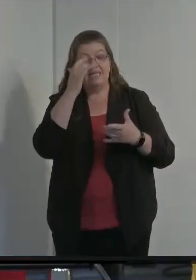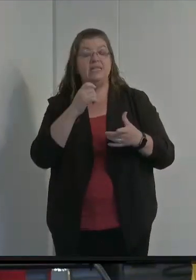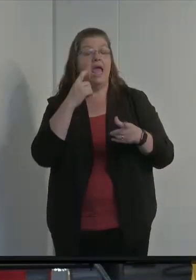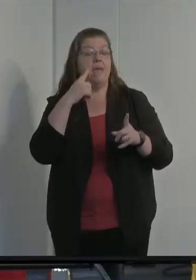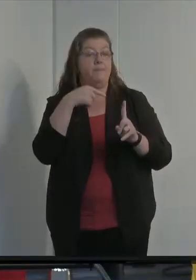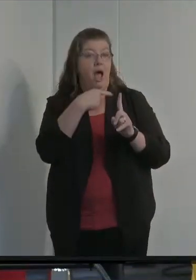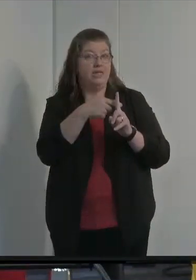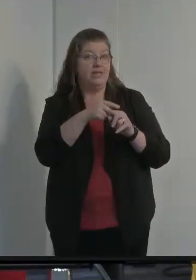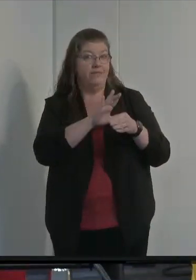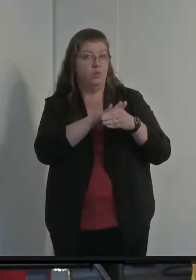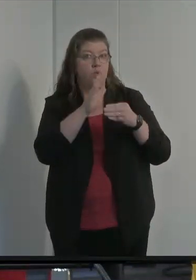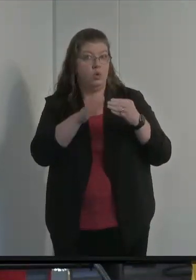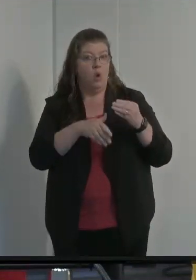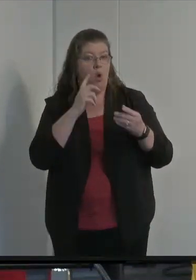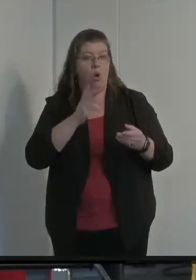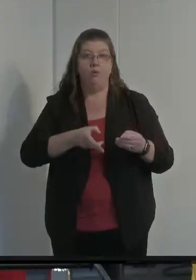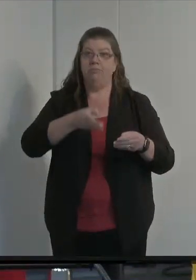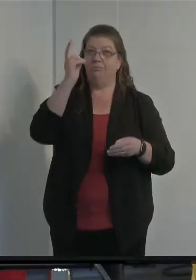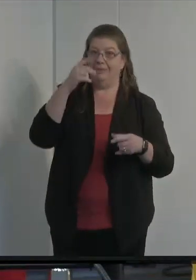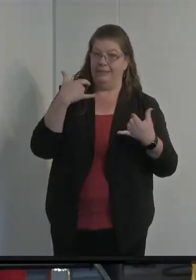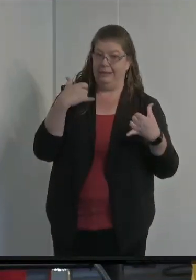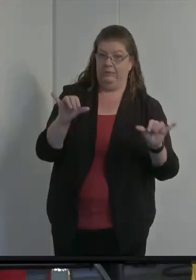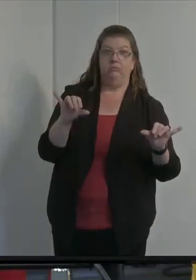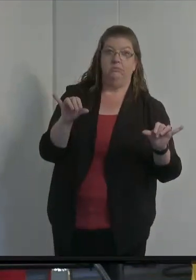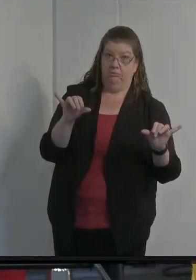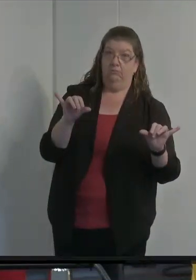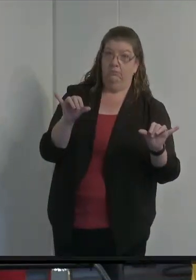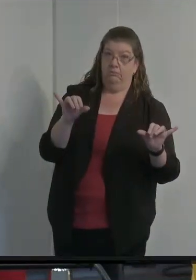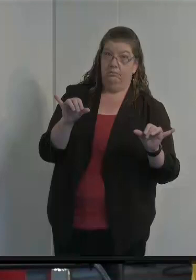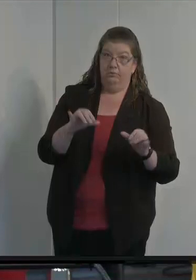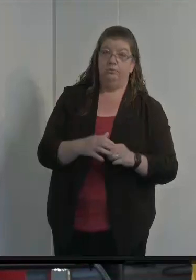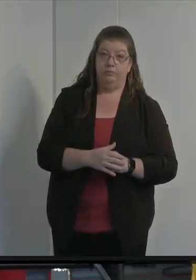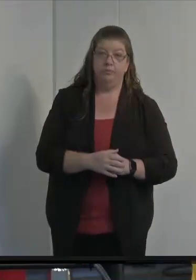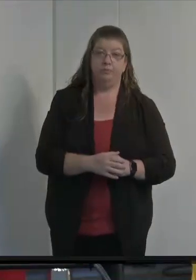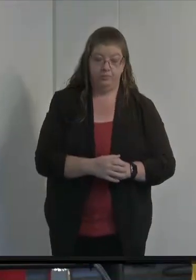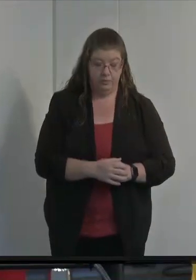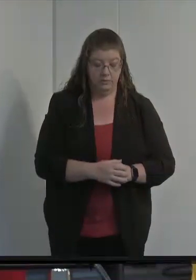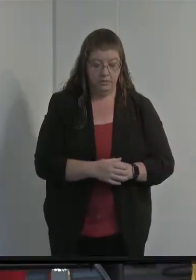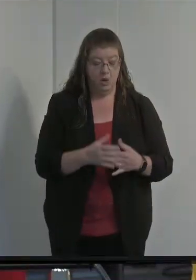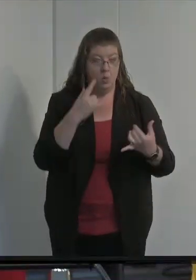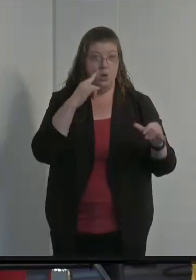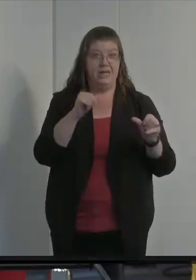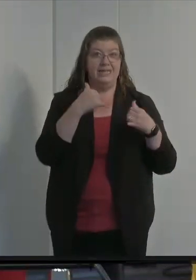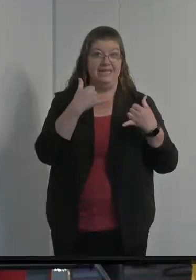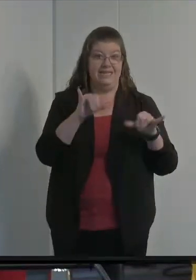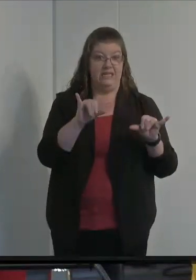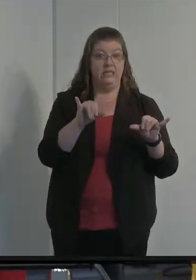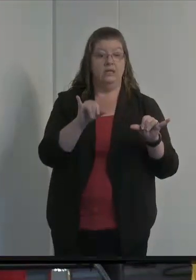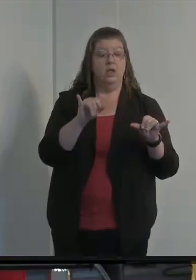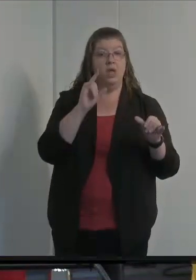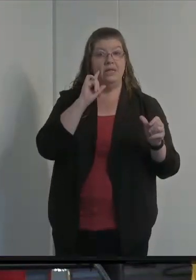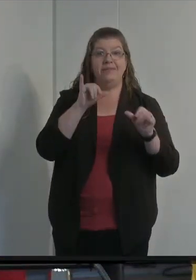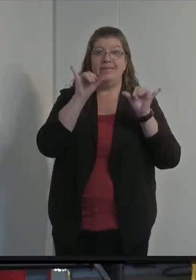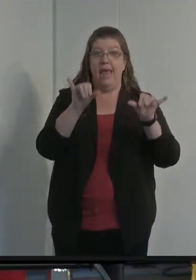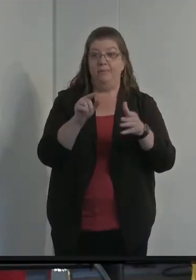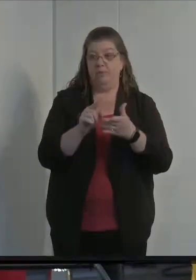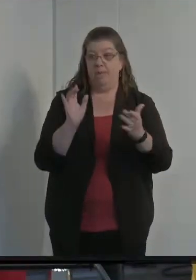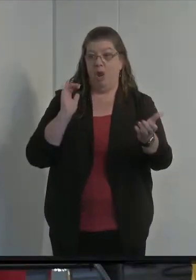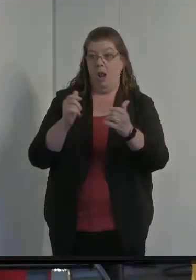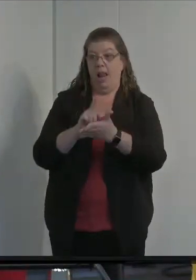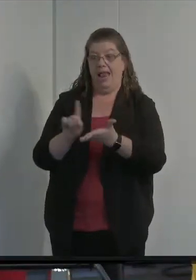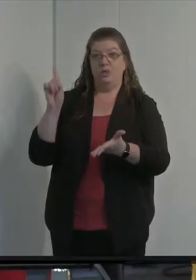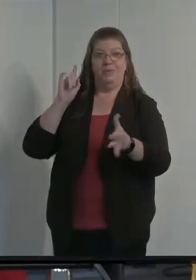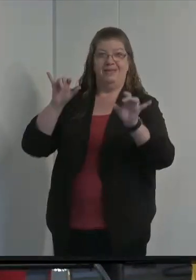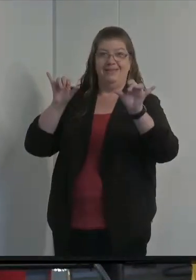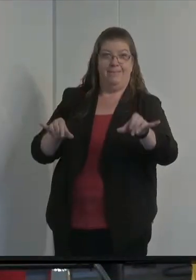positivity do remain elevated and are consistent when compared to last week.